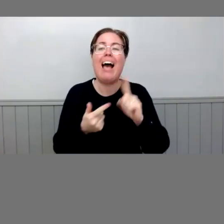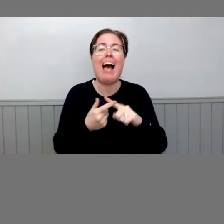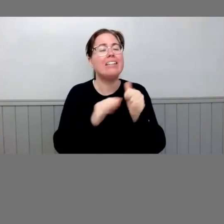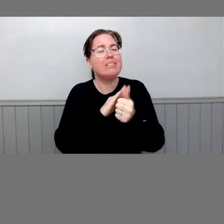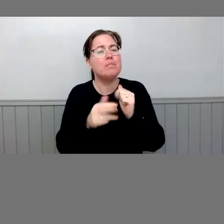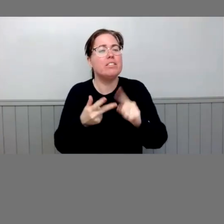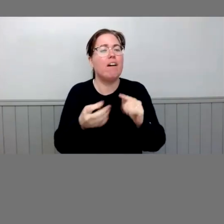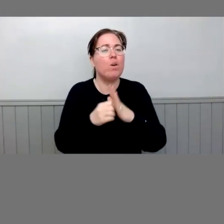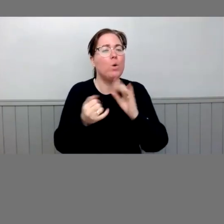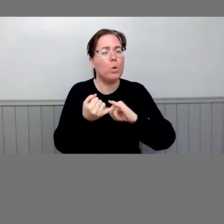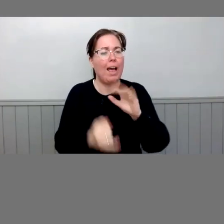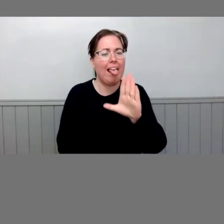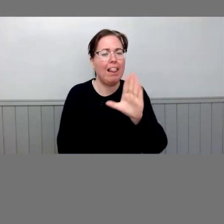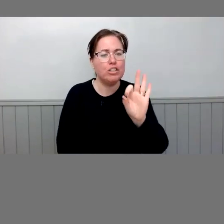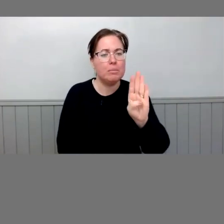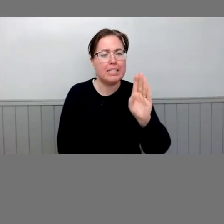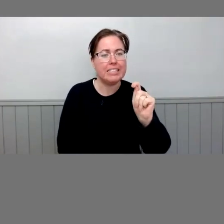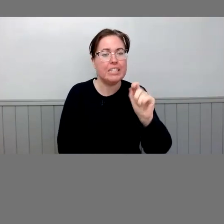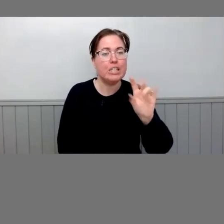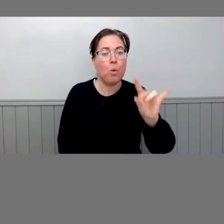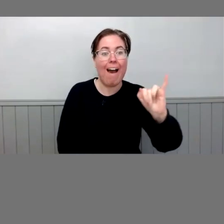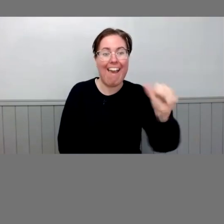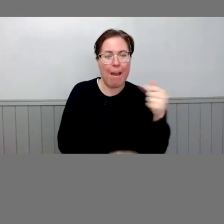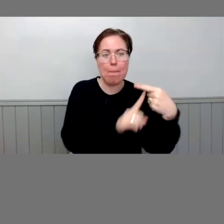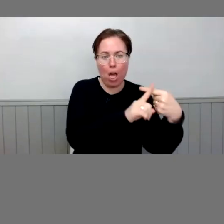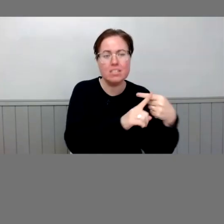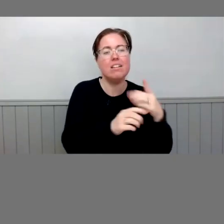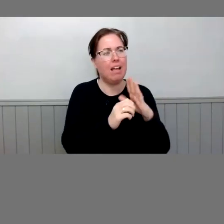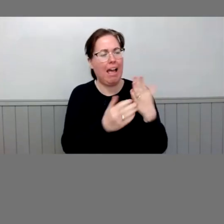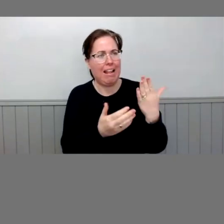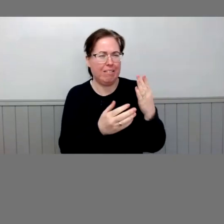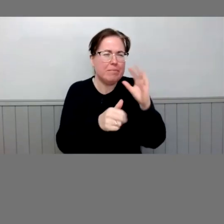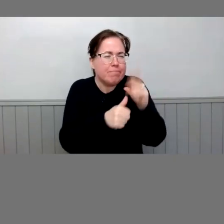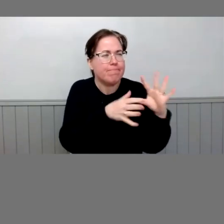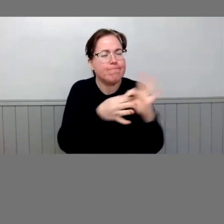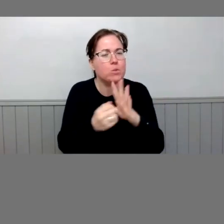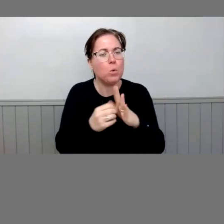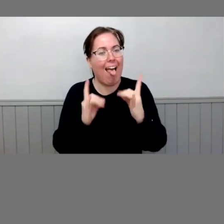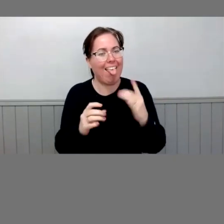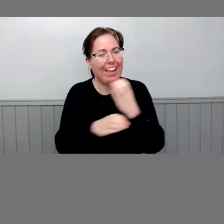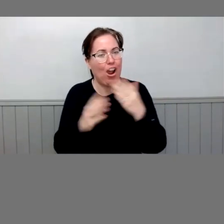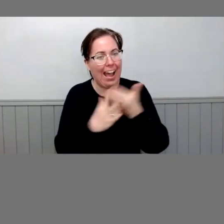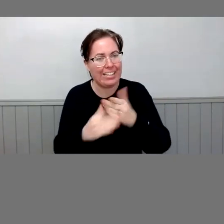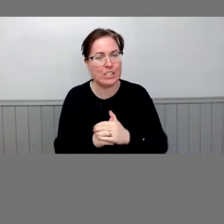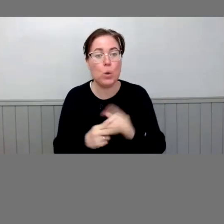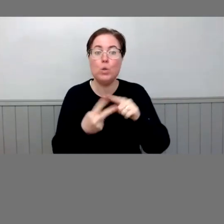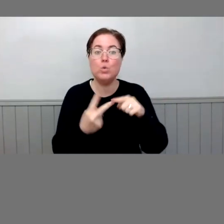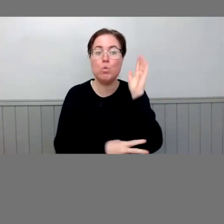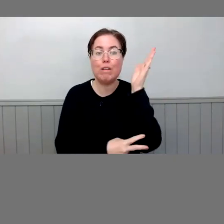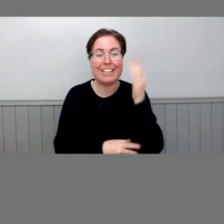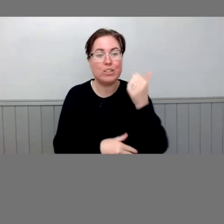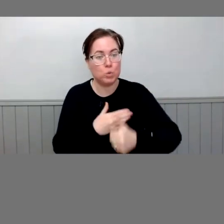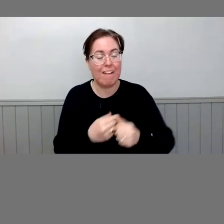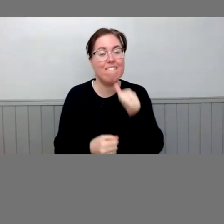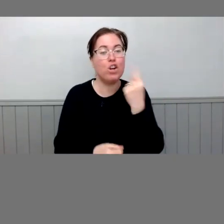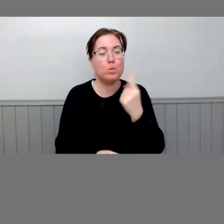LGBTQIA plus people, particularly in relation to their access to healthcare. The two presentations that will be given today, the first will